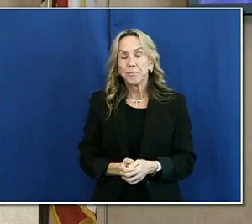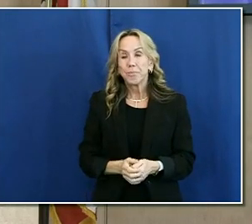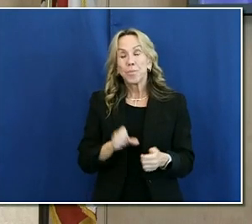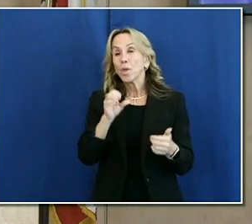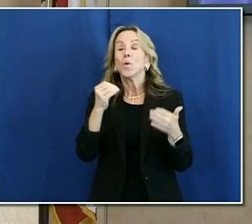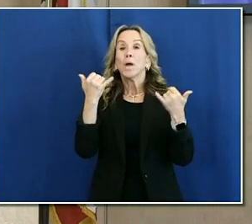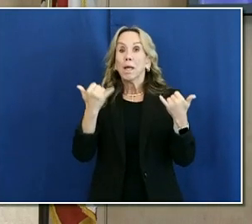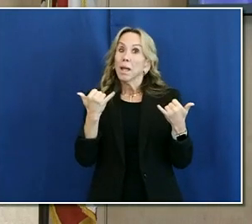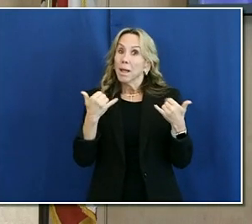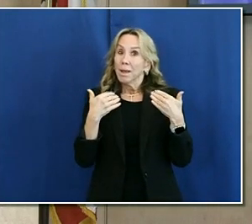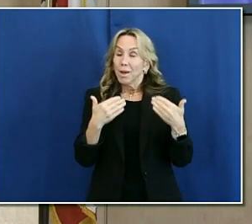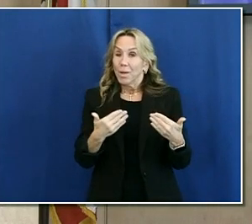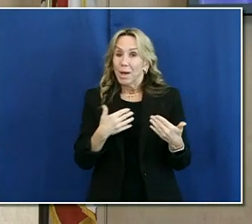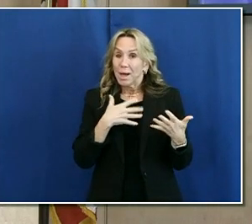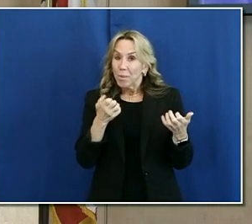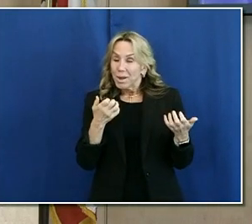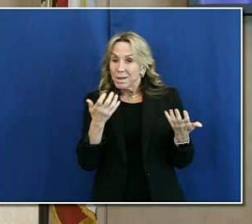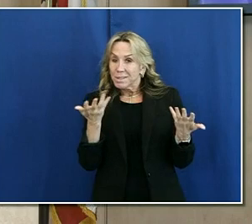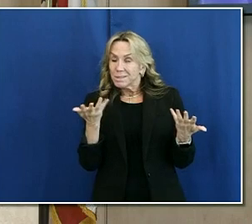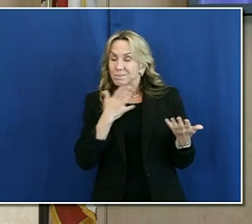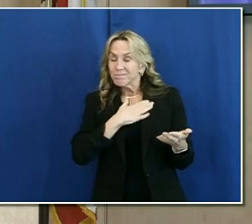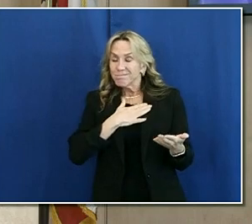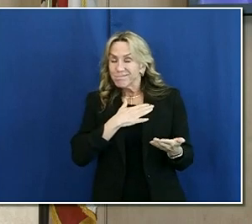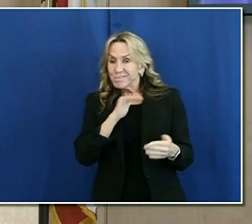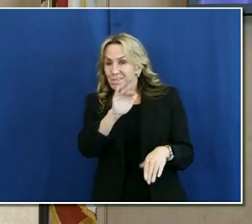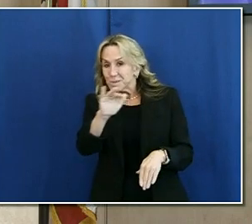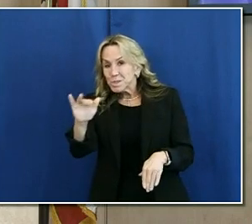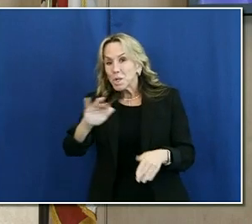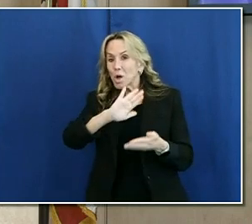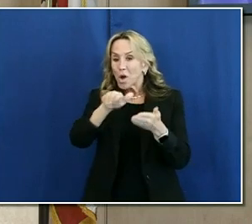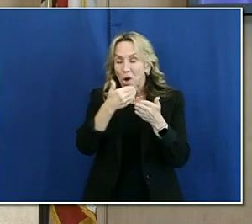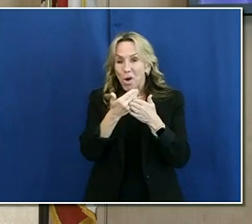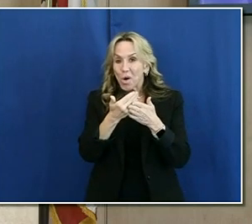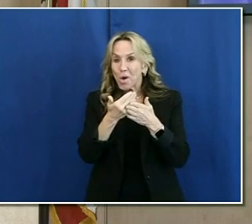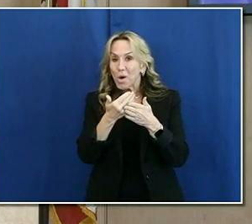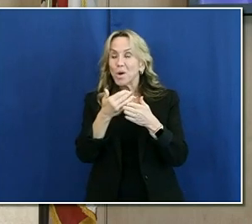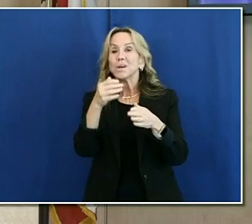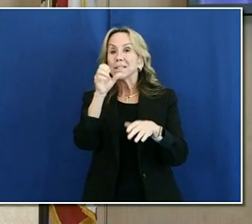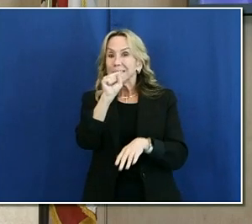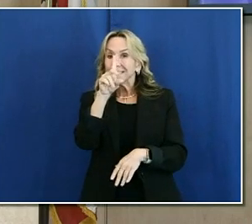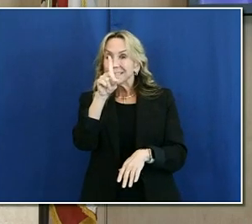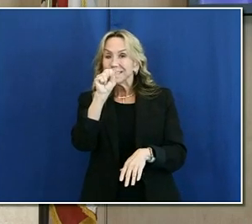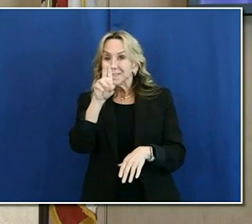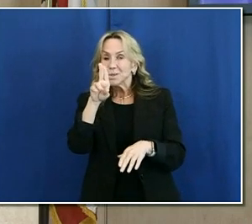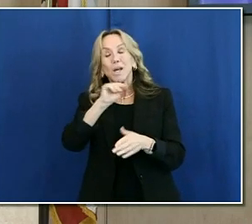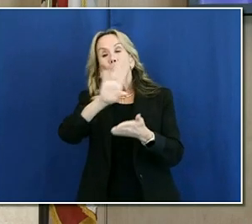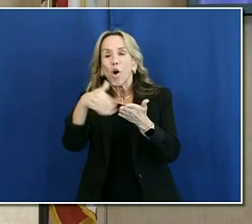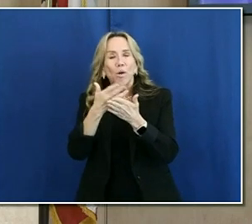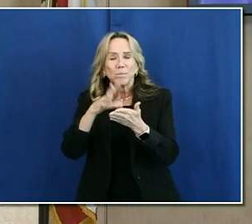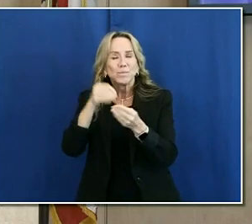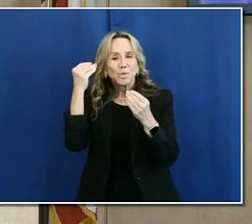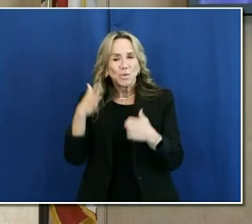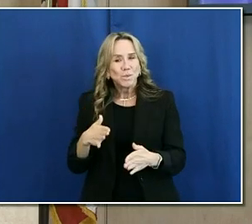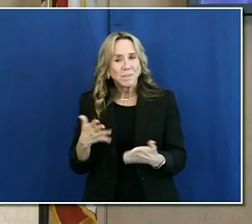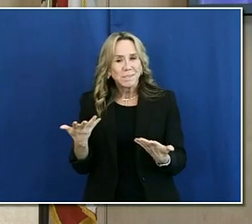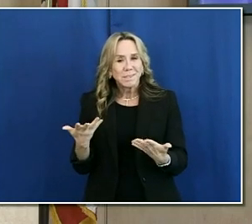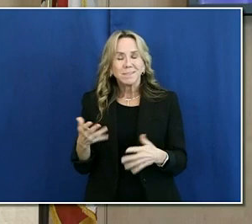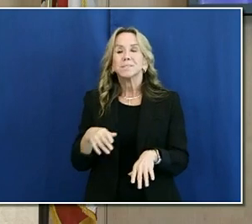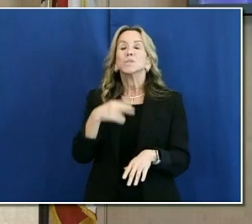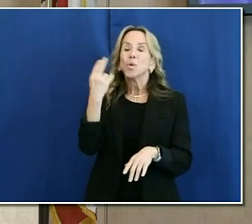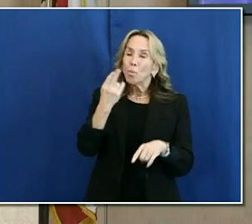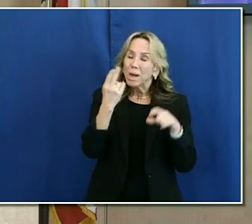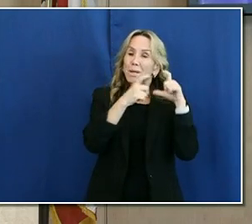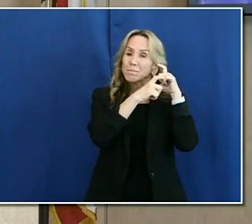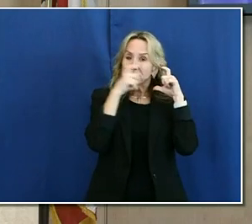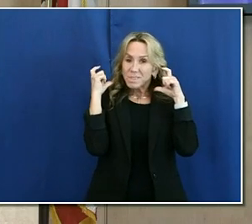like to urge all students, as Dr. Wooten urged all San Diegans, to wear face coverings, to socially distance, to wash